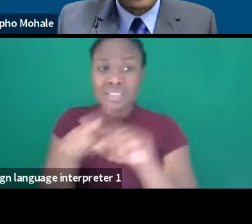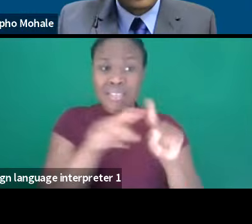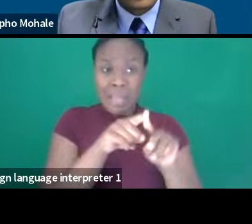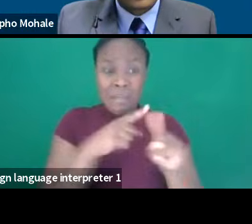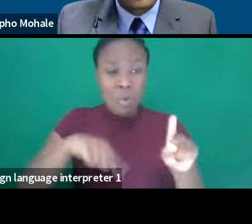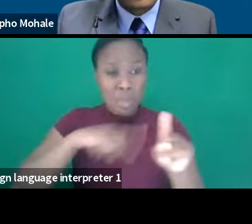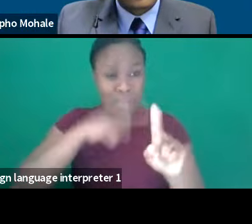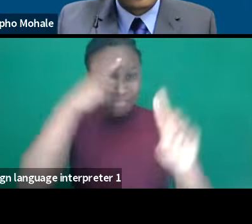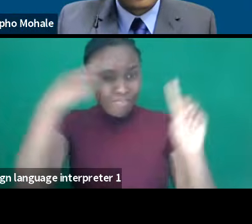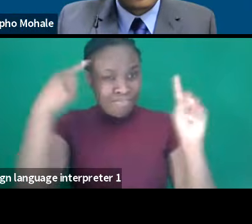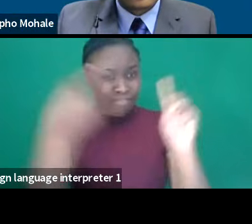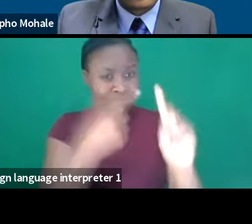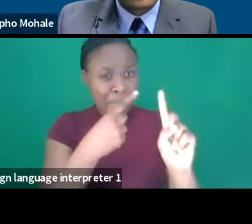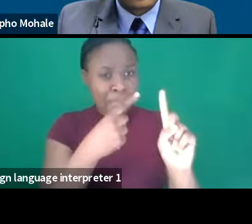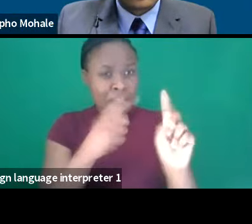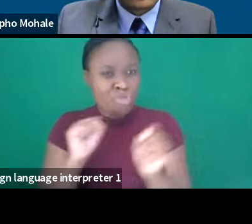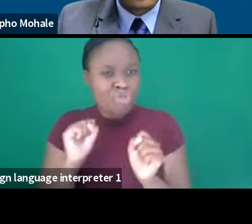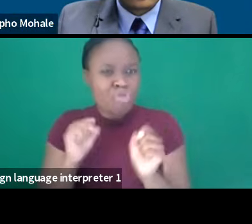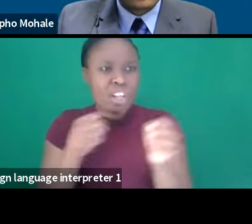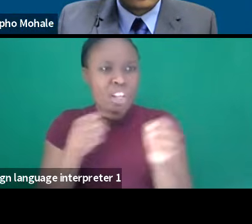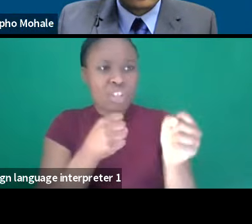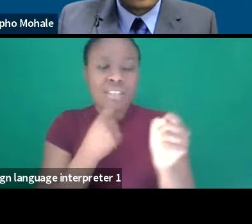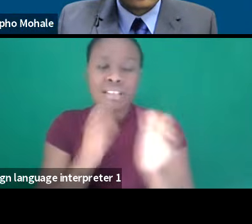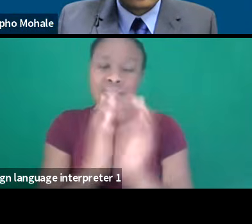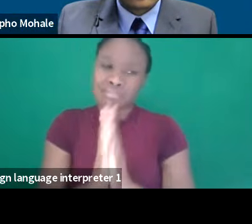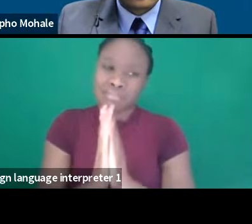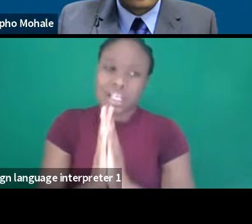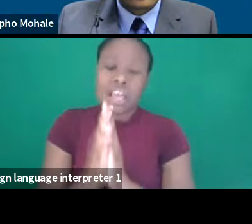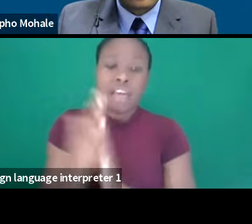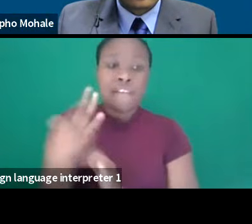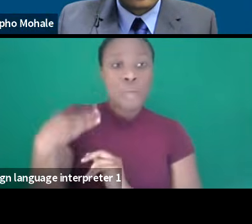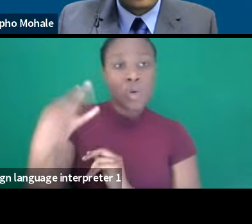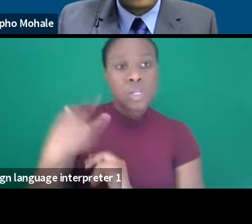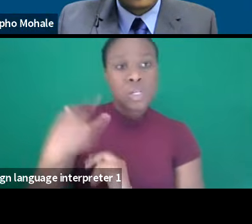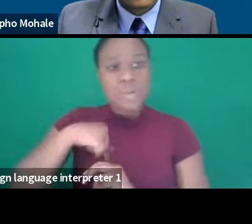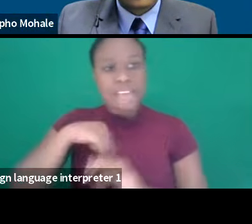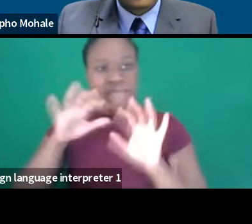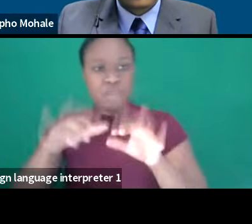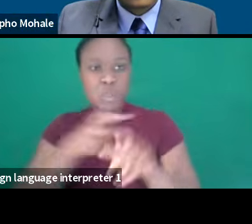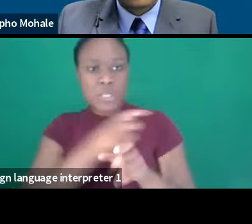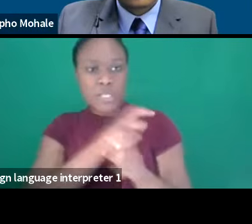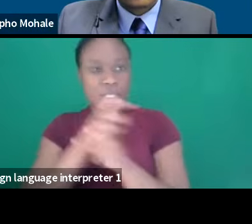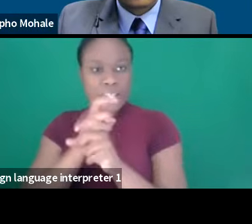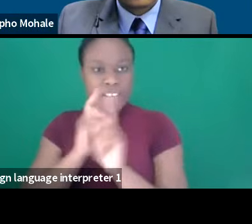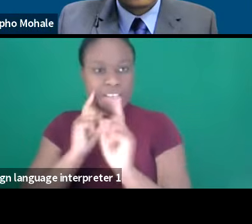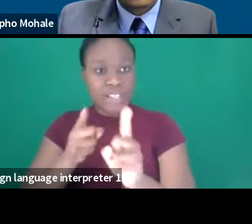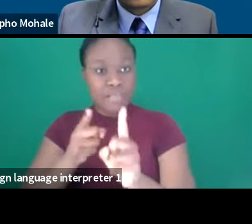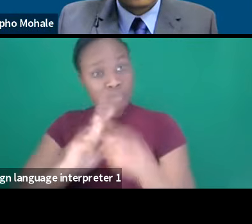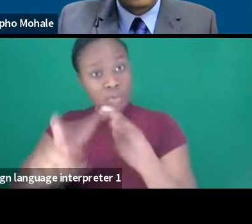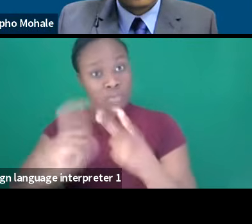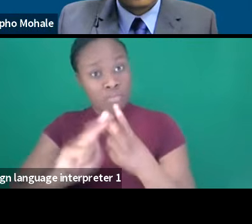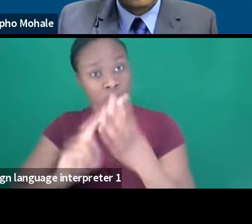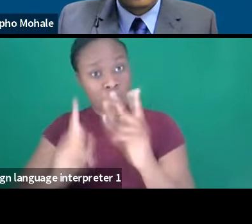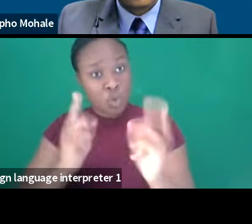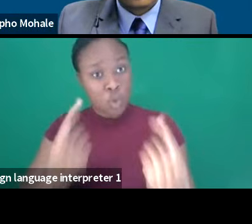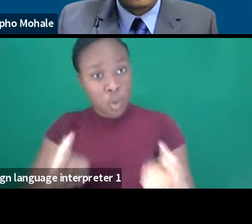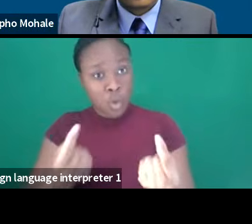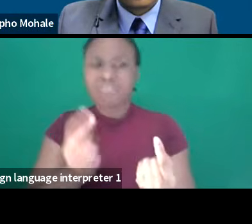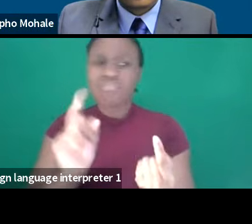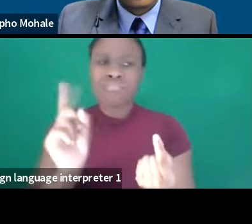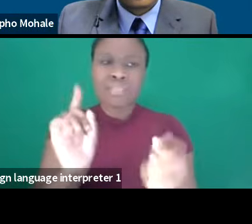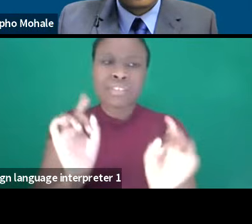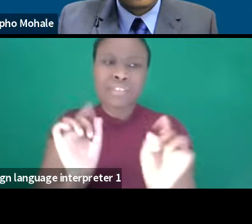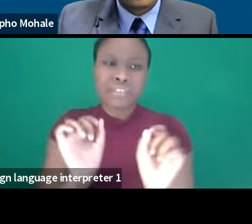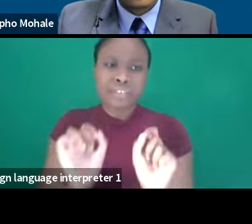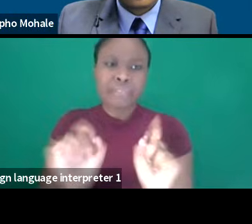very clear, it's encouraging voluntary compliance. We are taking you through to our Vision 2024.